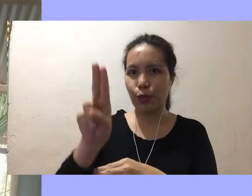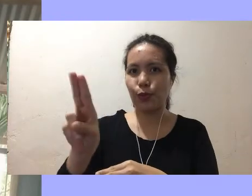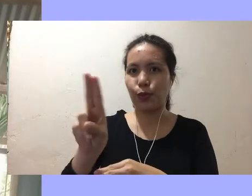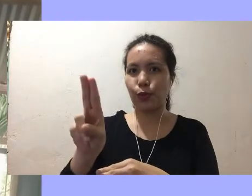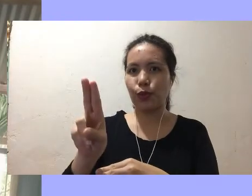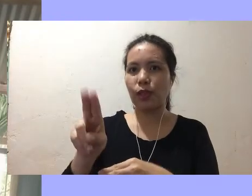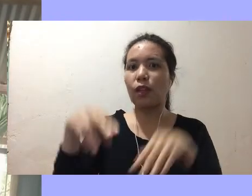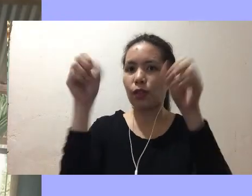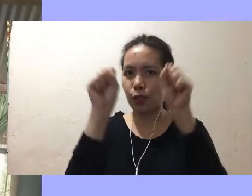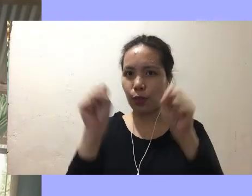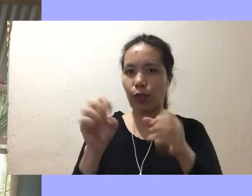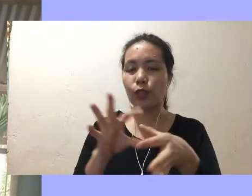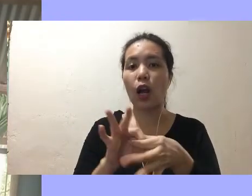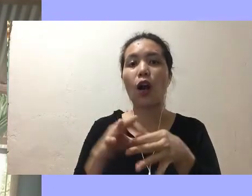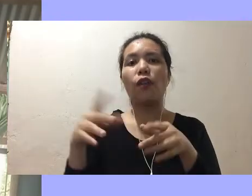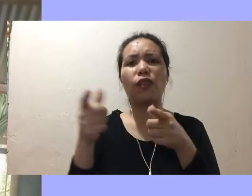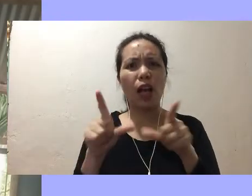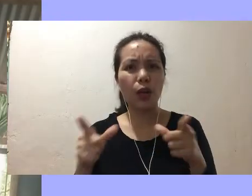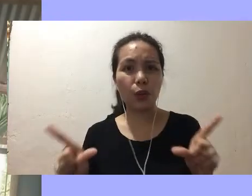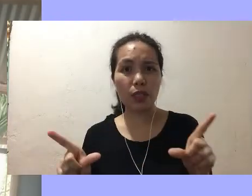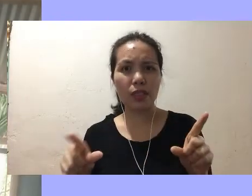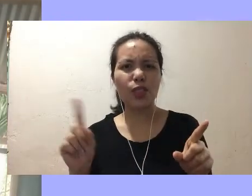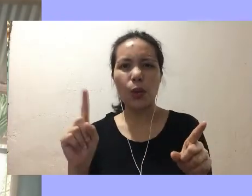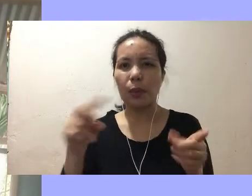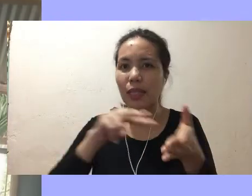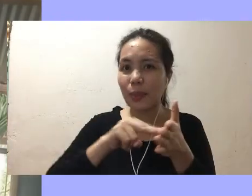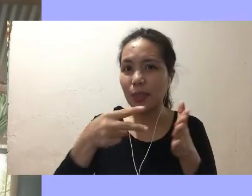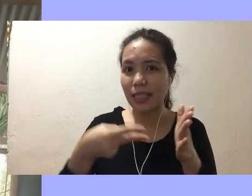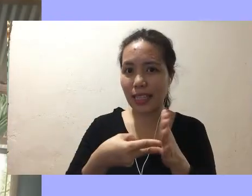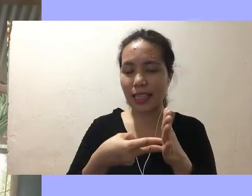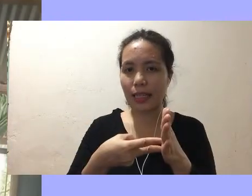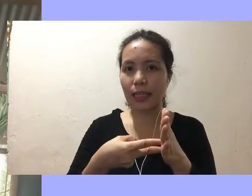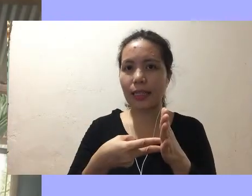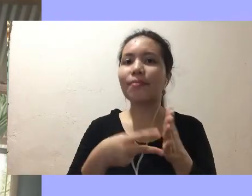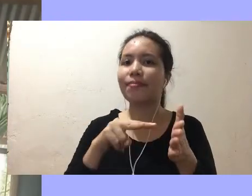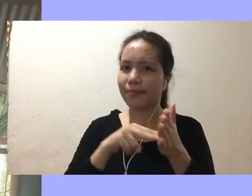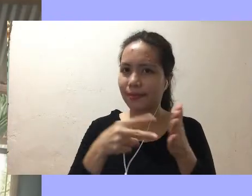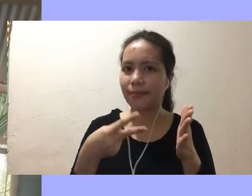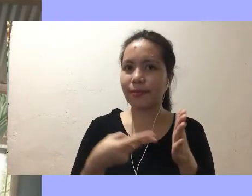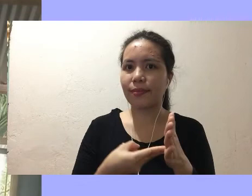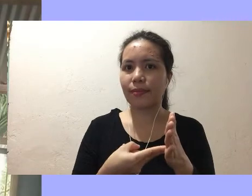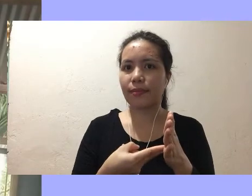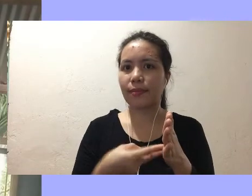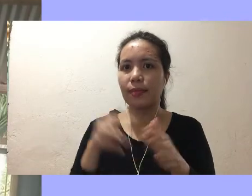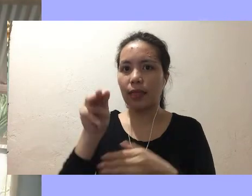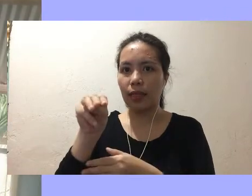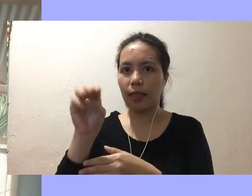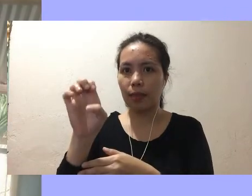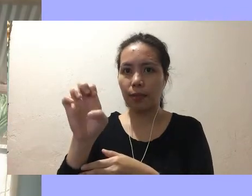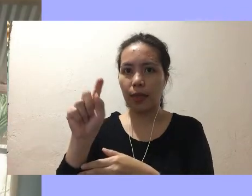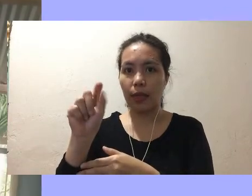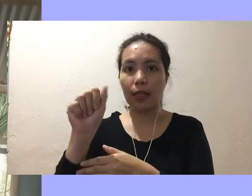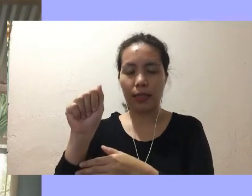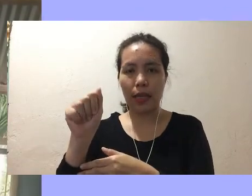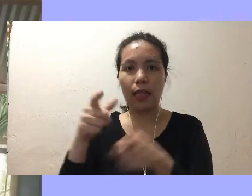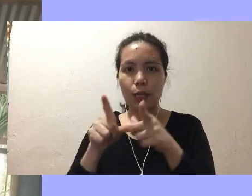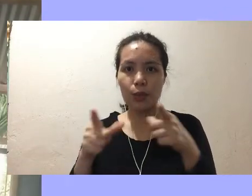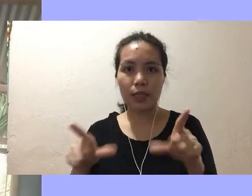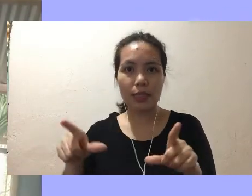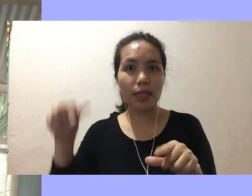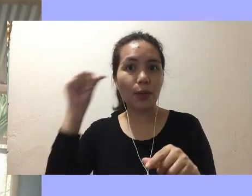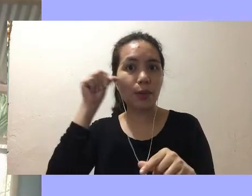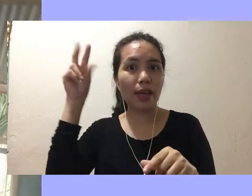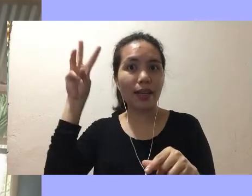and manipulate the structure of language. How do you understand that? Meaning, the